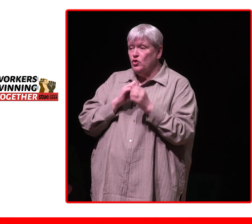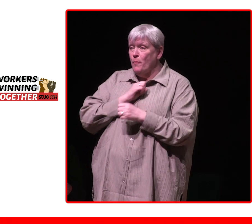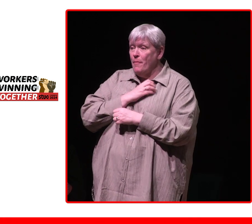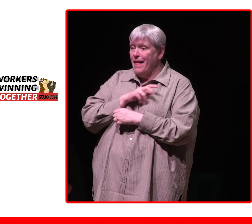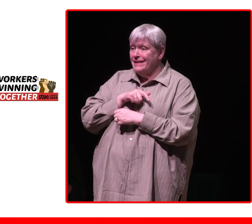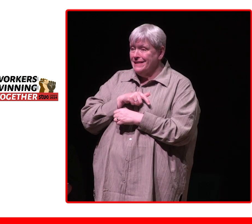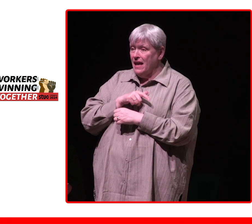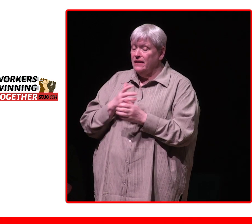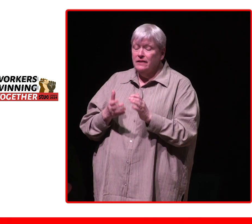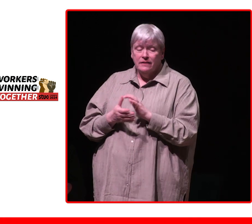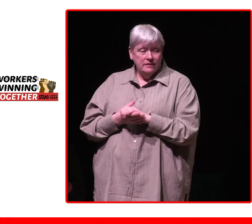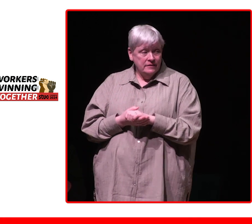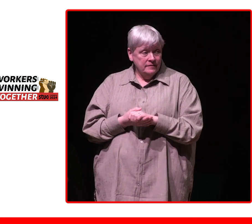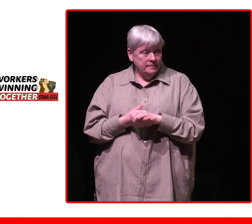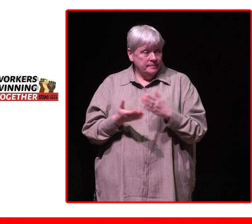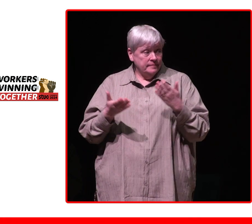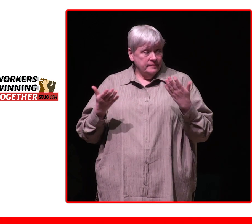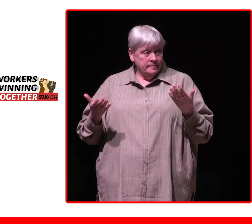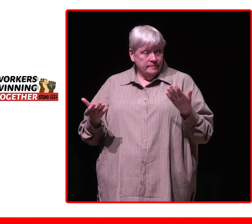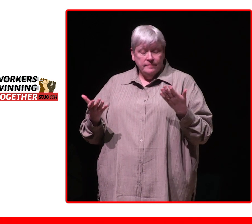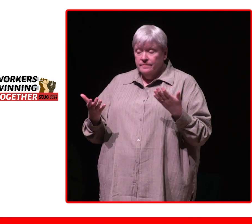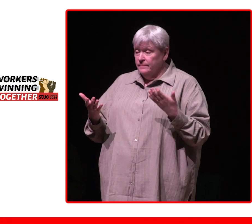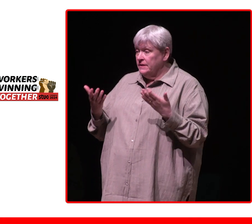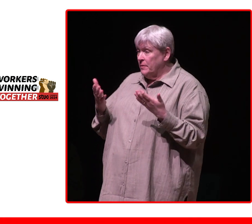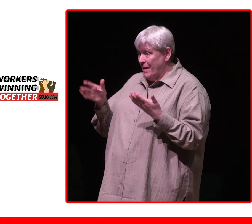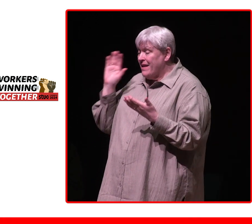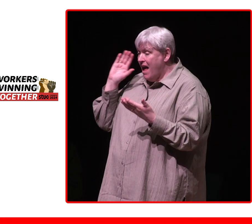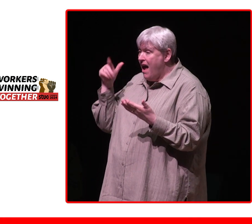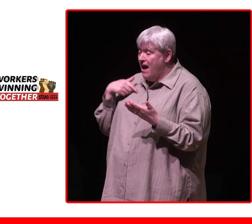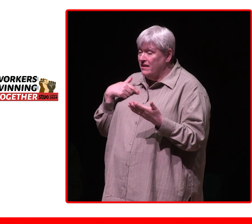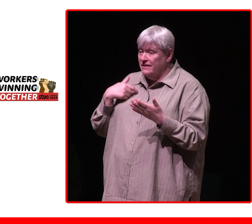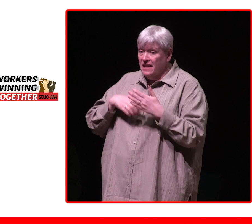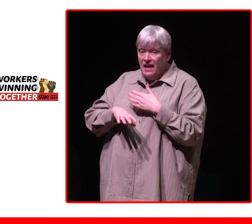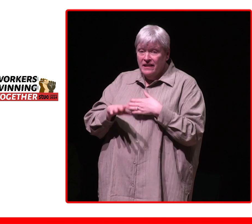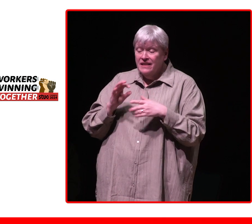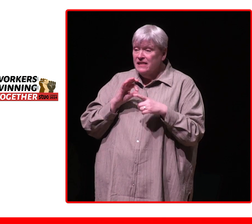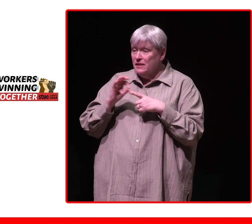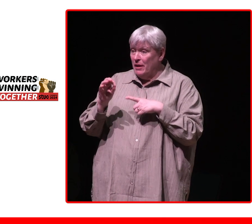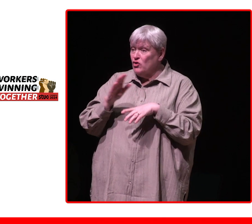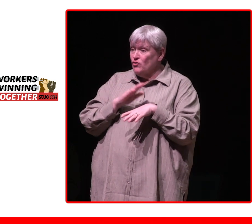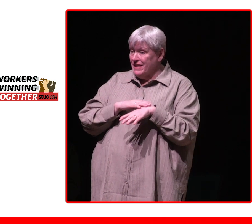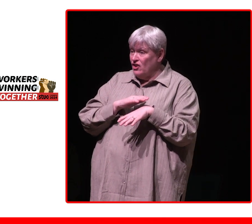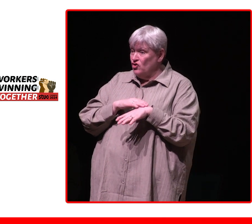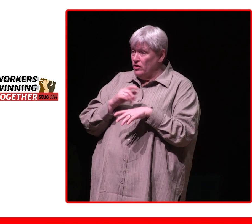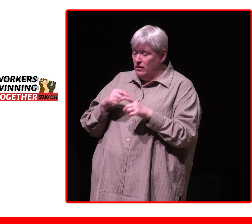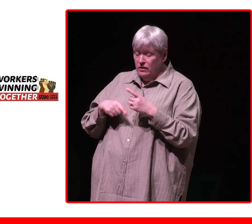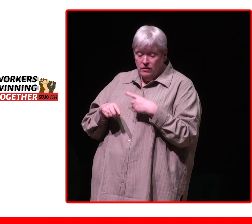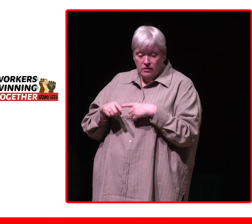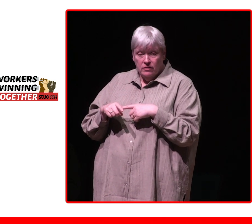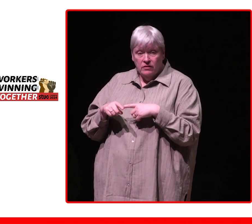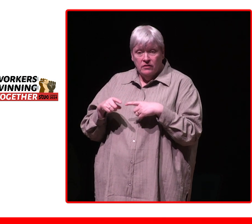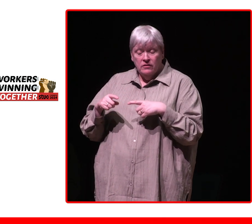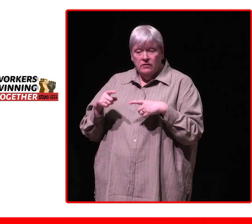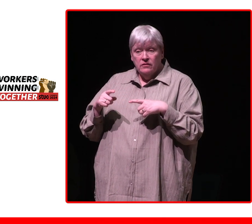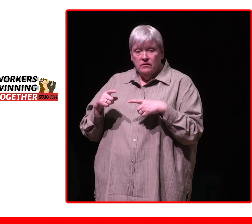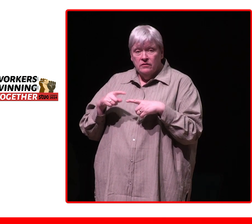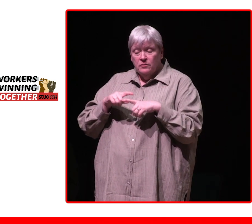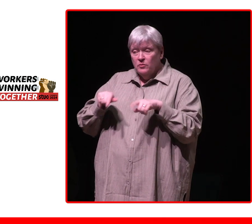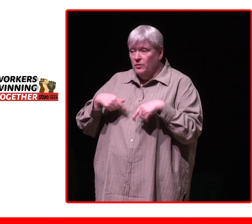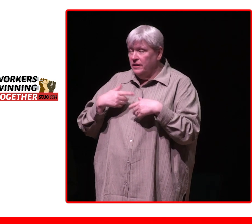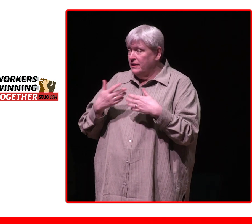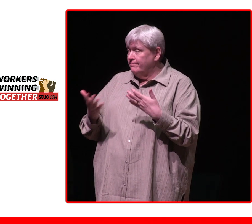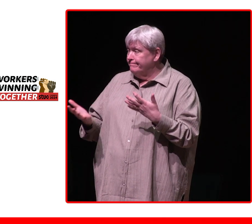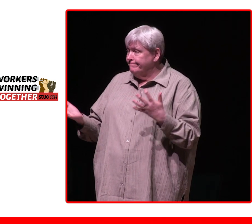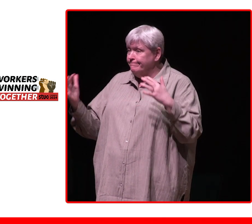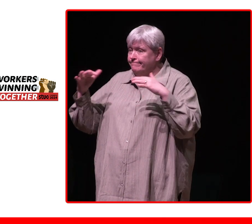Palestine. Congress, as we've heard during the special session, we are gathering at a